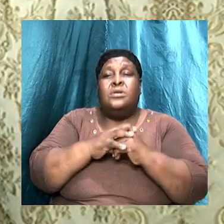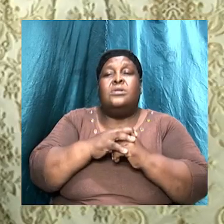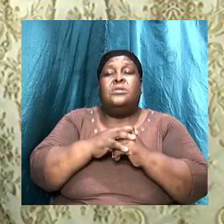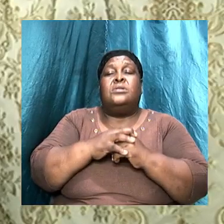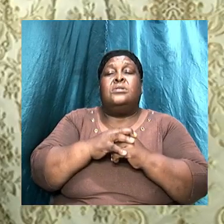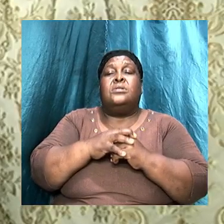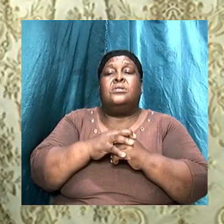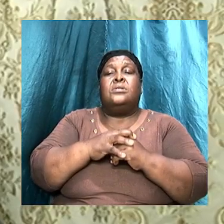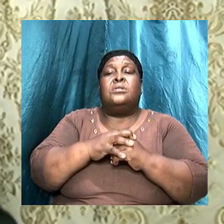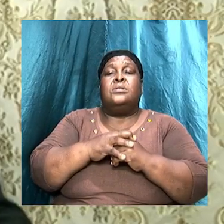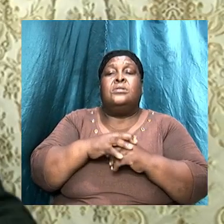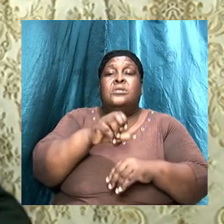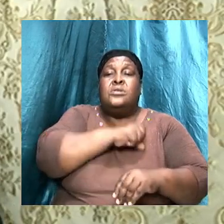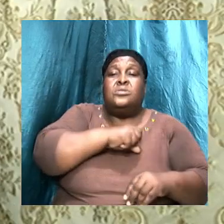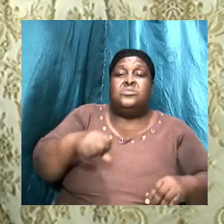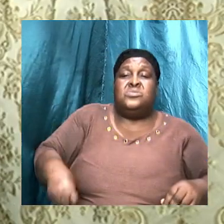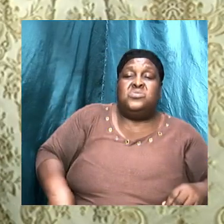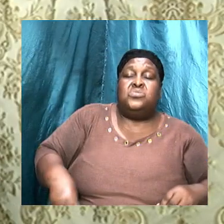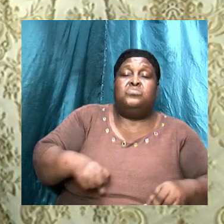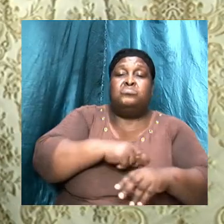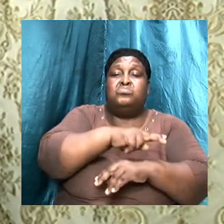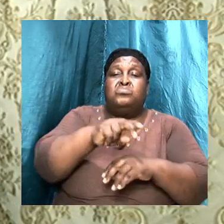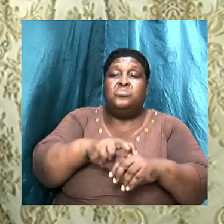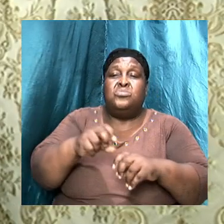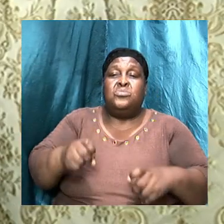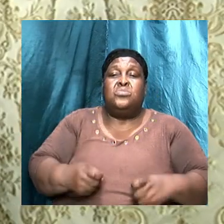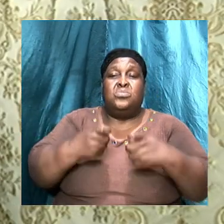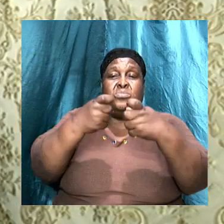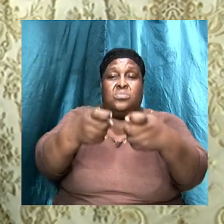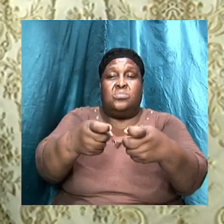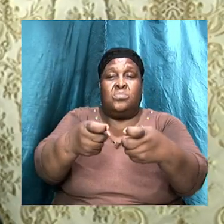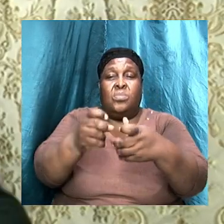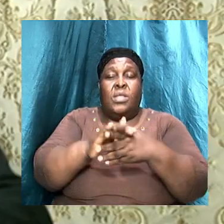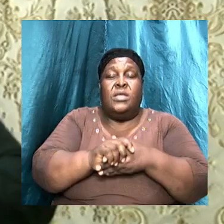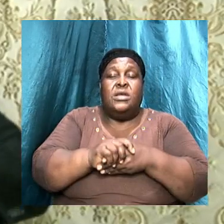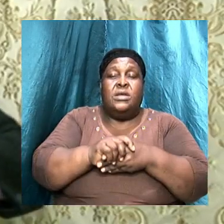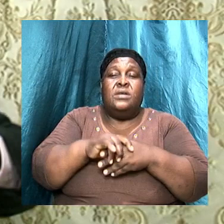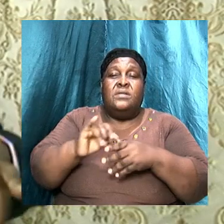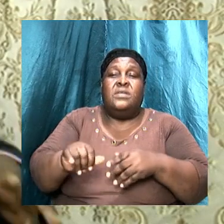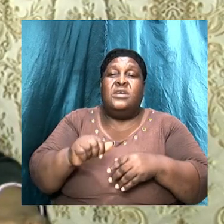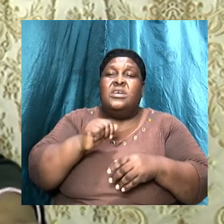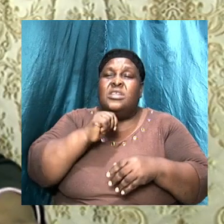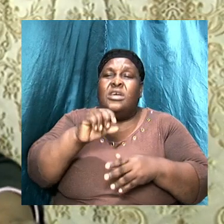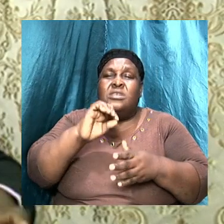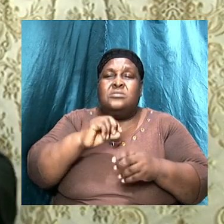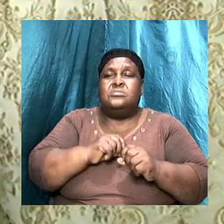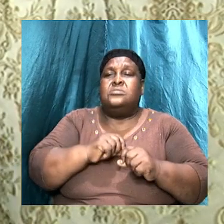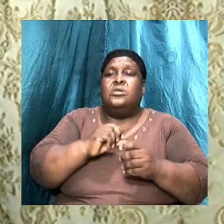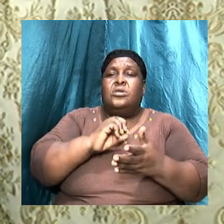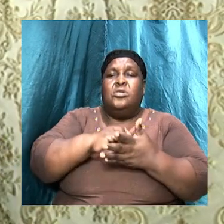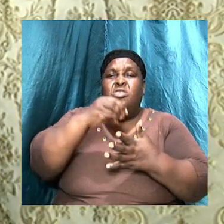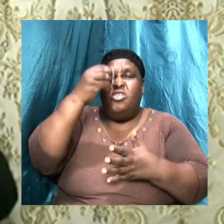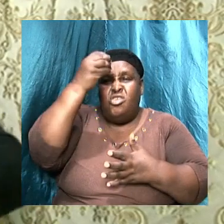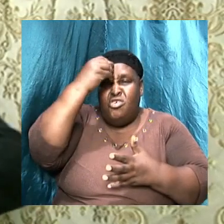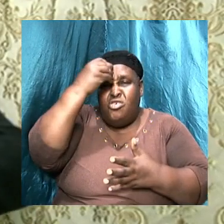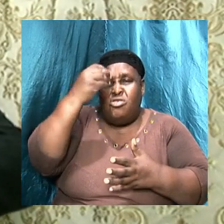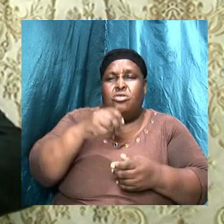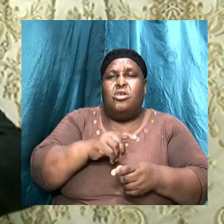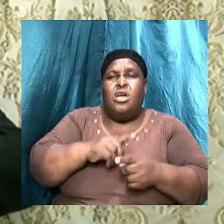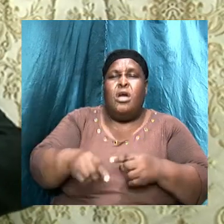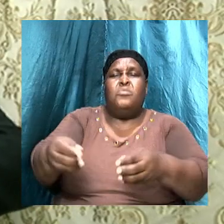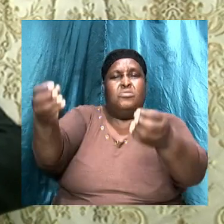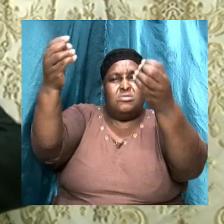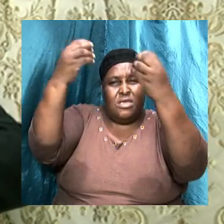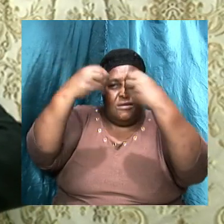supernatural gift amen a supernatural gift that is not learned but is given